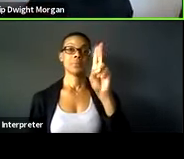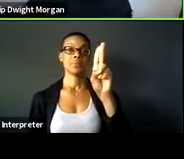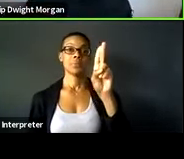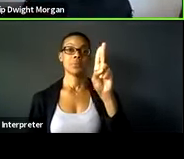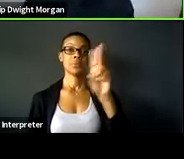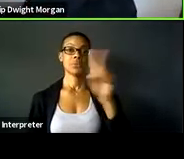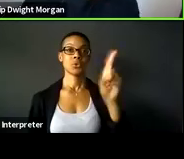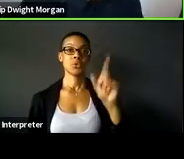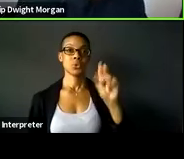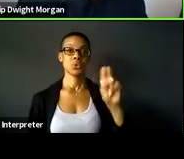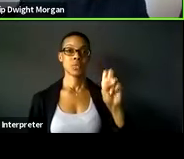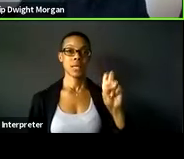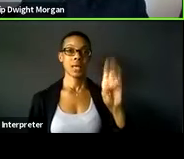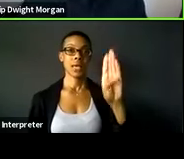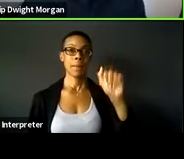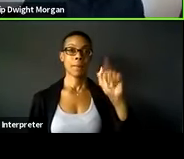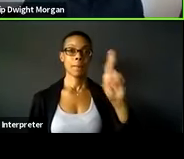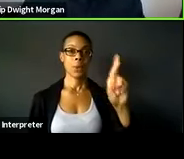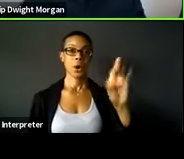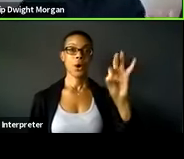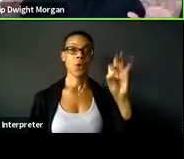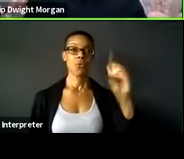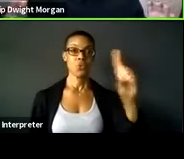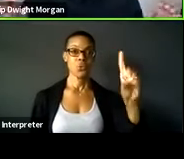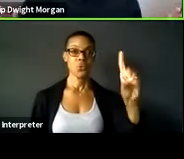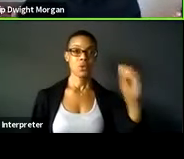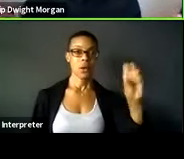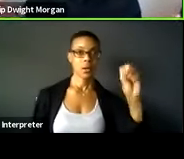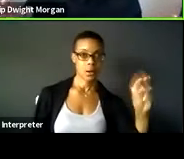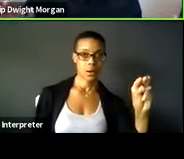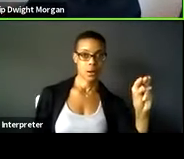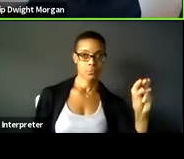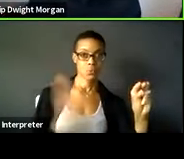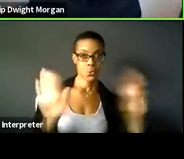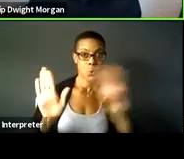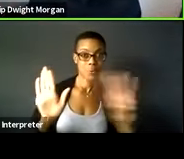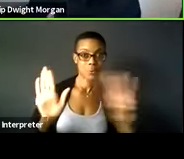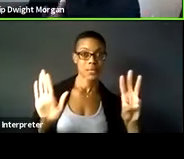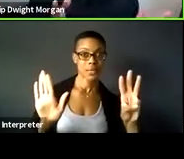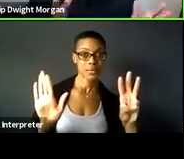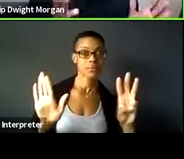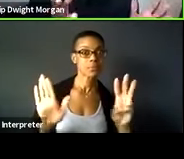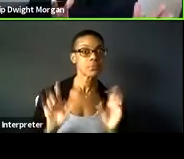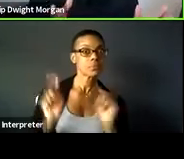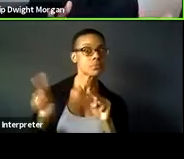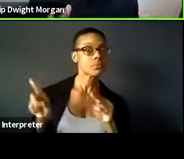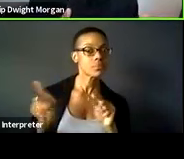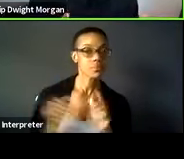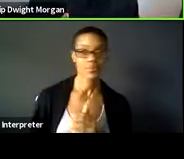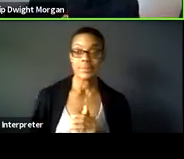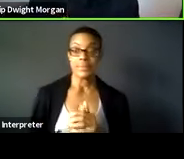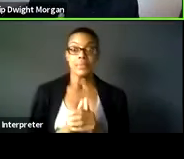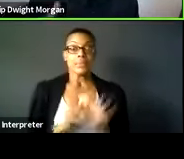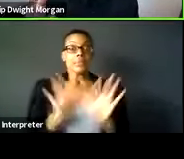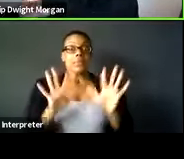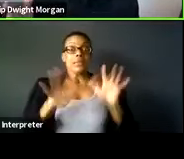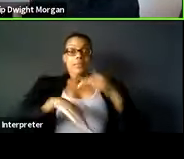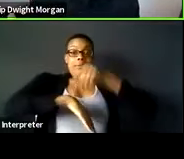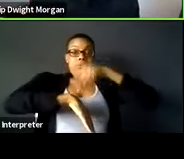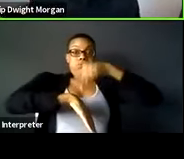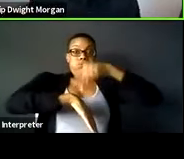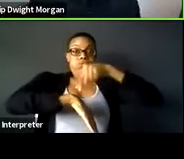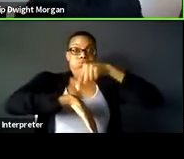SuzanneBarrFood.com, all right? Okay, folks, we are almost out of time. We have 6 minutes left,